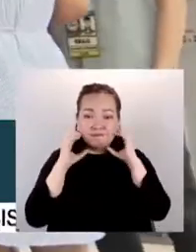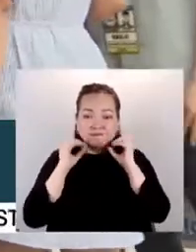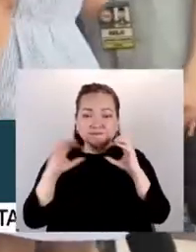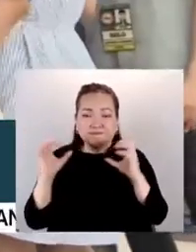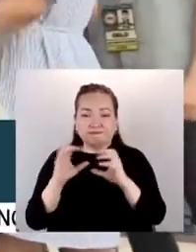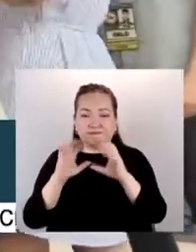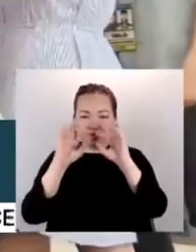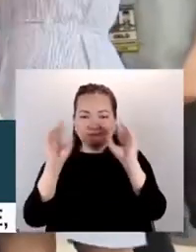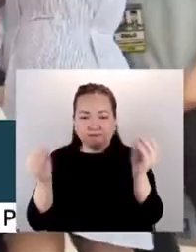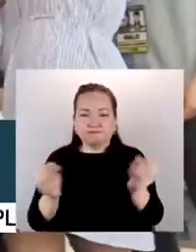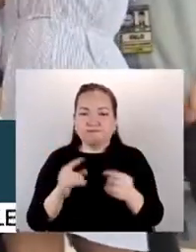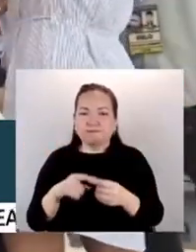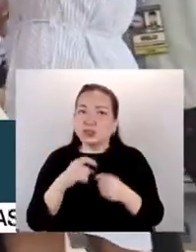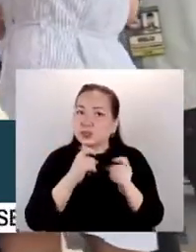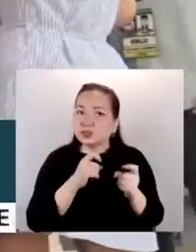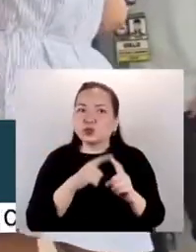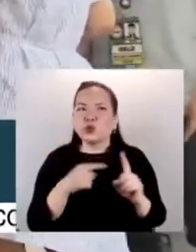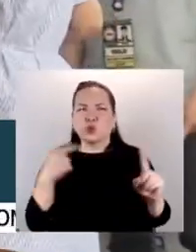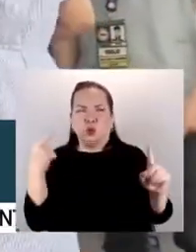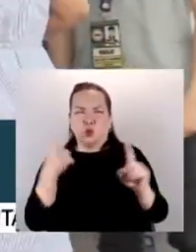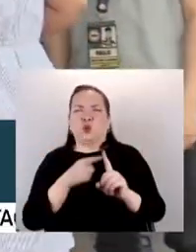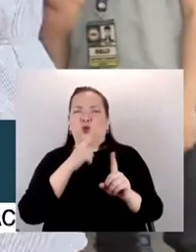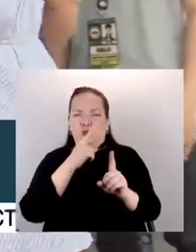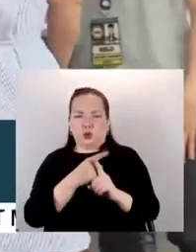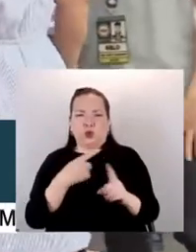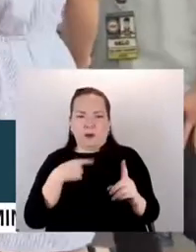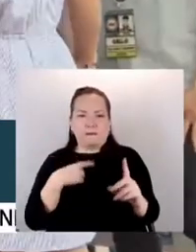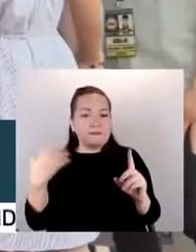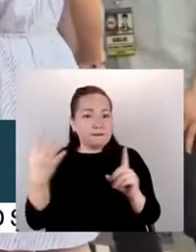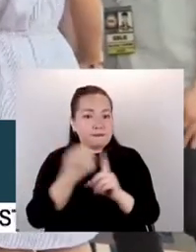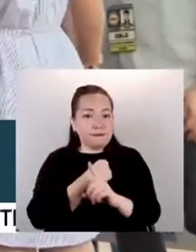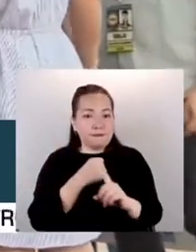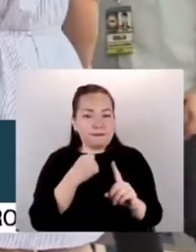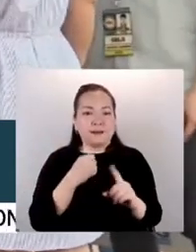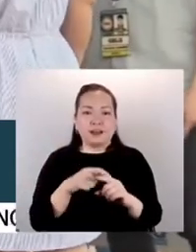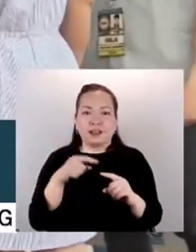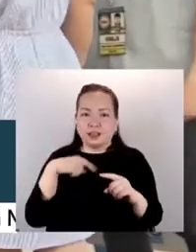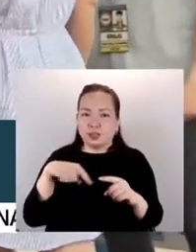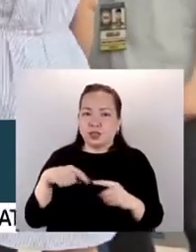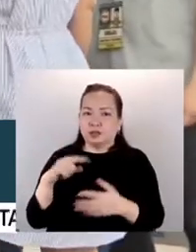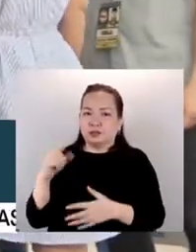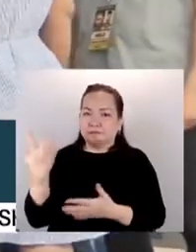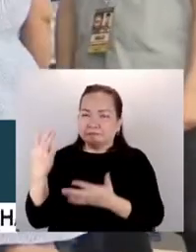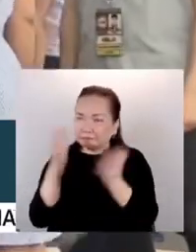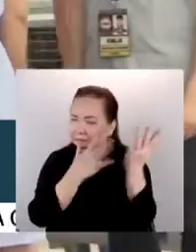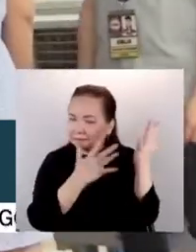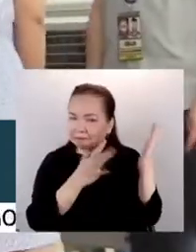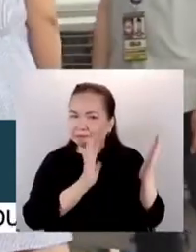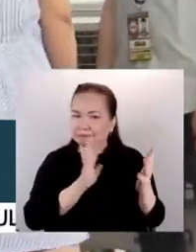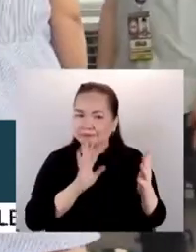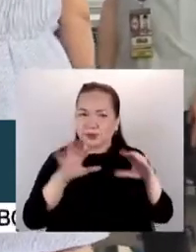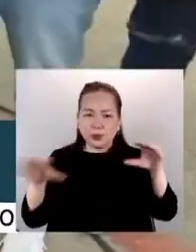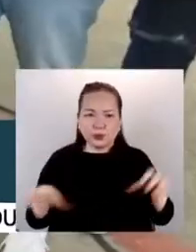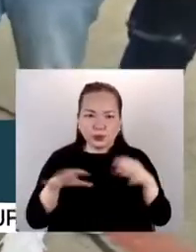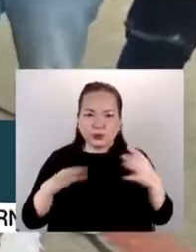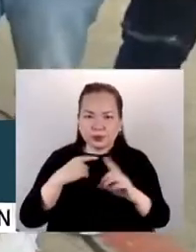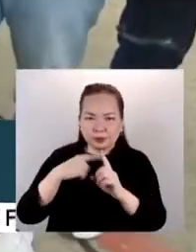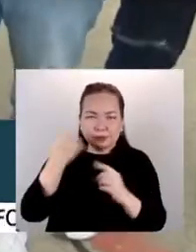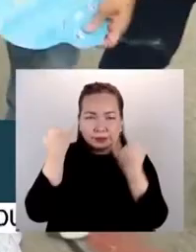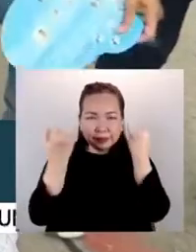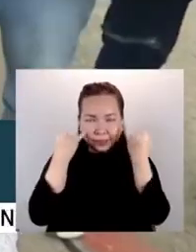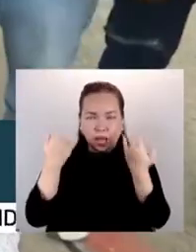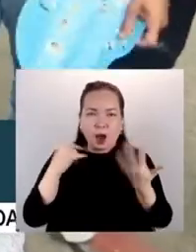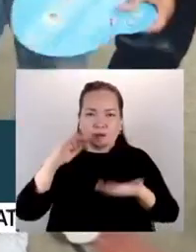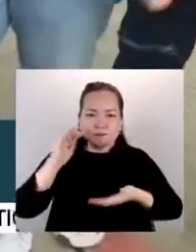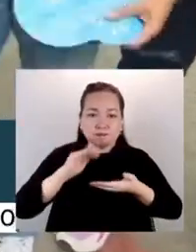target will be met. The Department of and Local Government has lauded the local government unit's efforts to combat COVID-19.